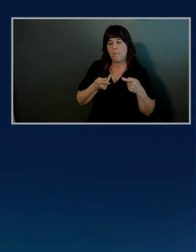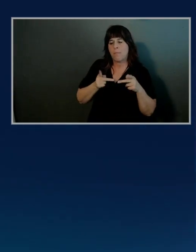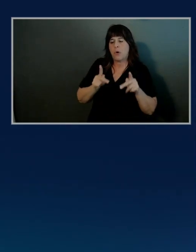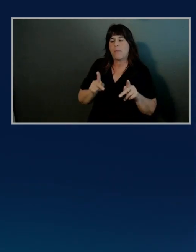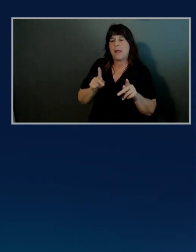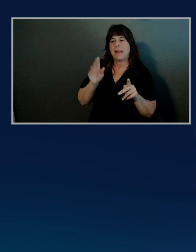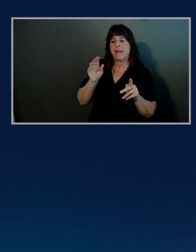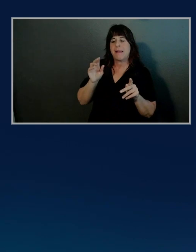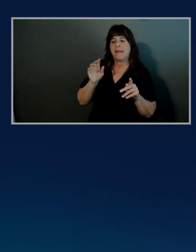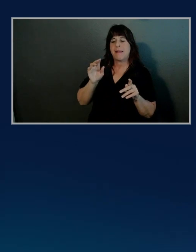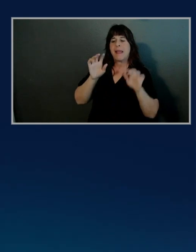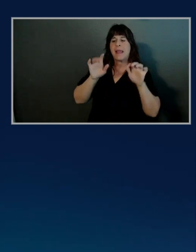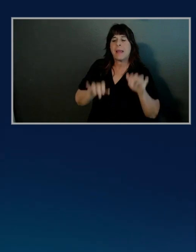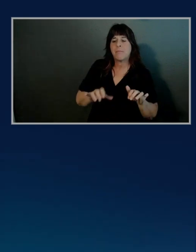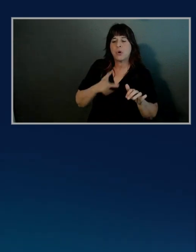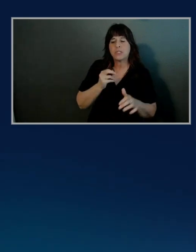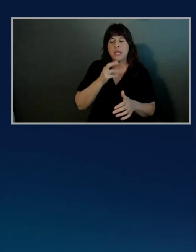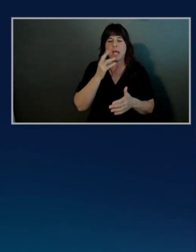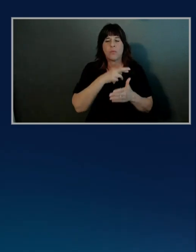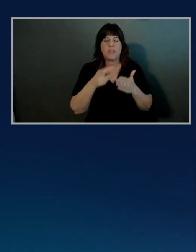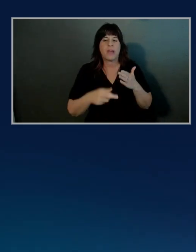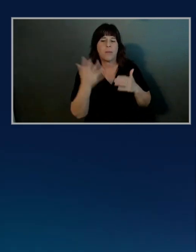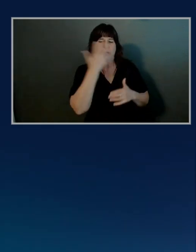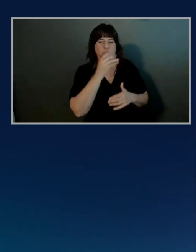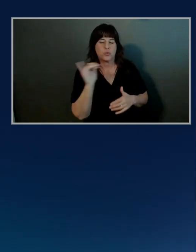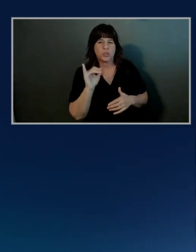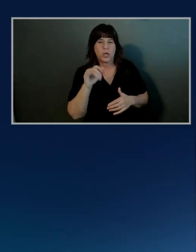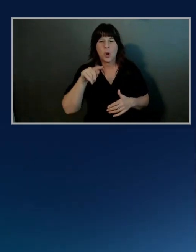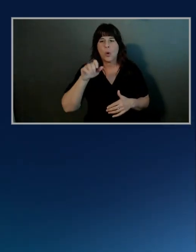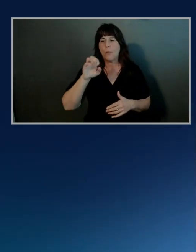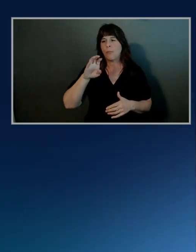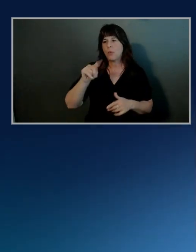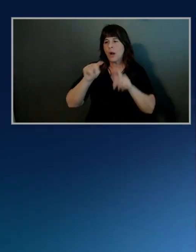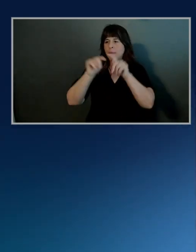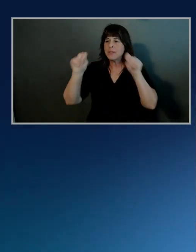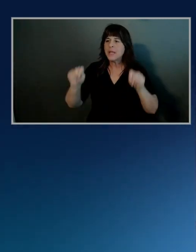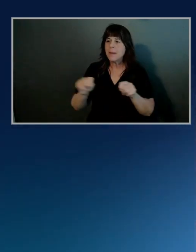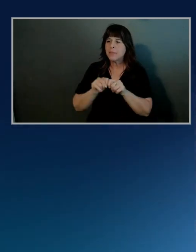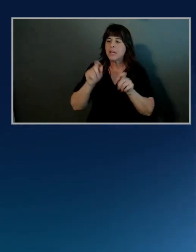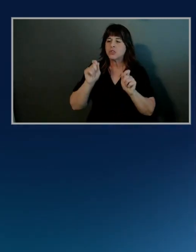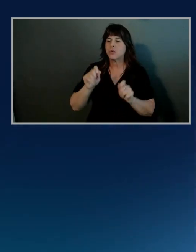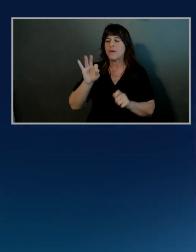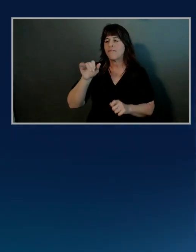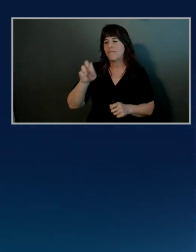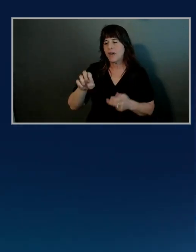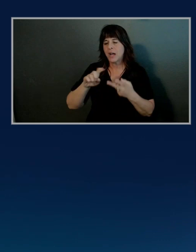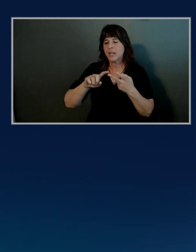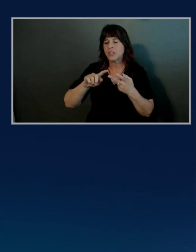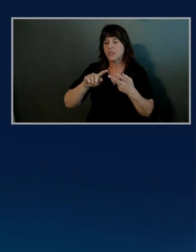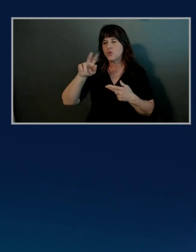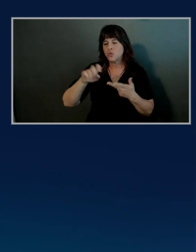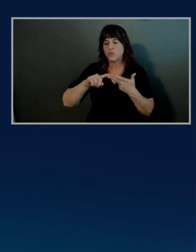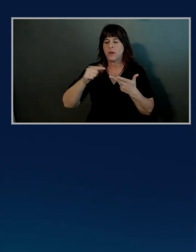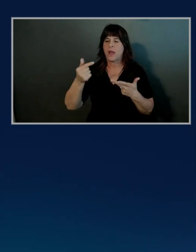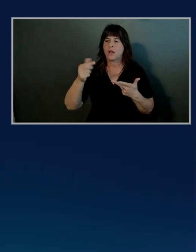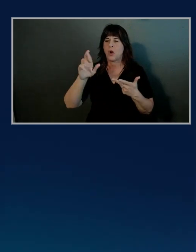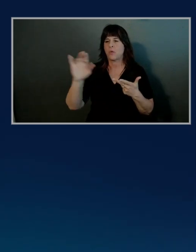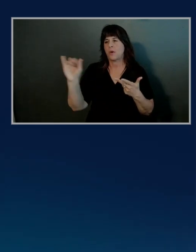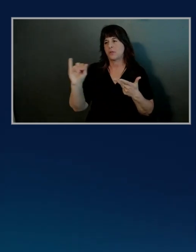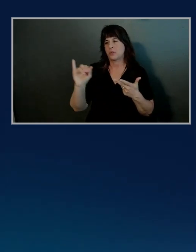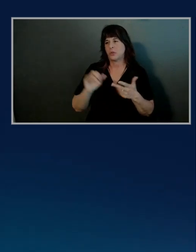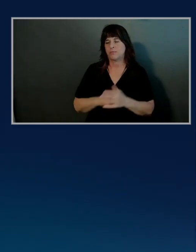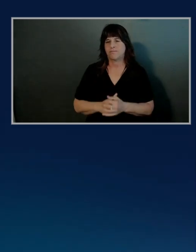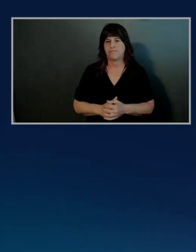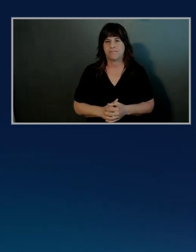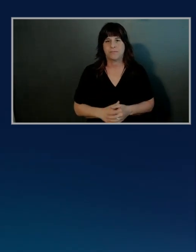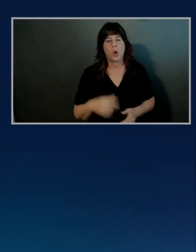and what the outputs should look like. Okay. So prompt templates, you can fine-tune, and obviously guardrails can take many shapes and forms. Okay. There's